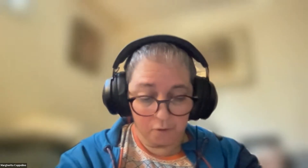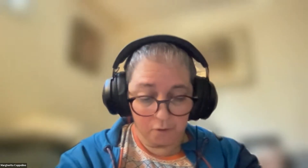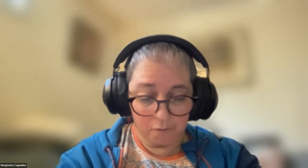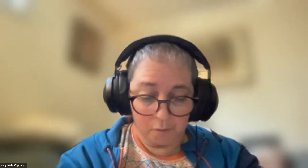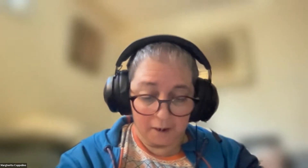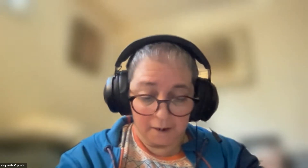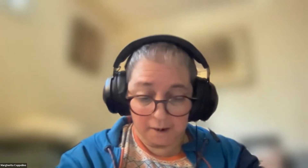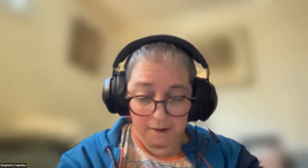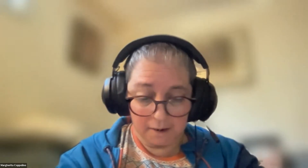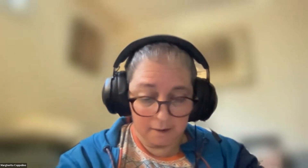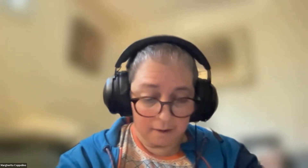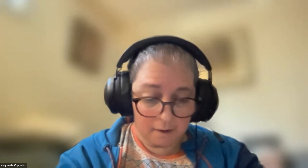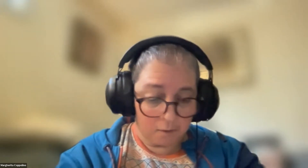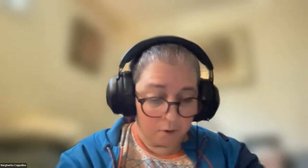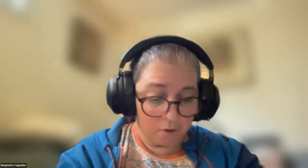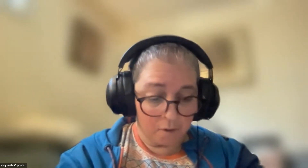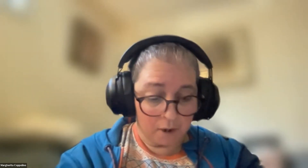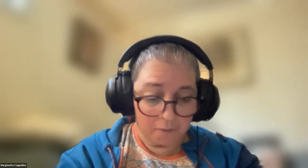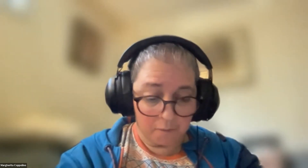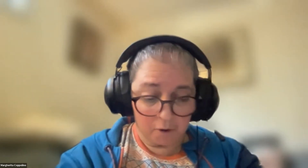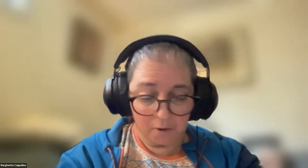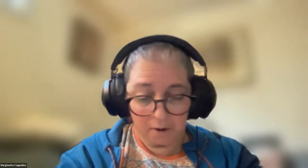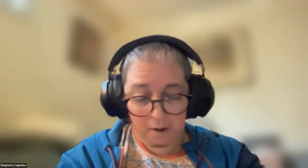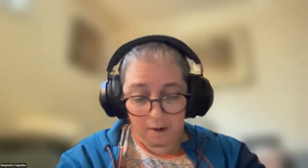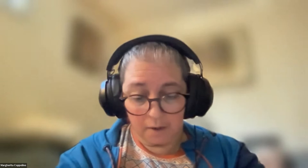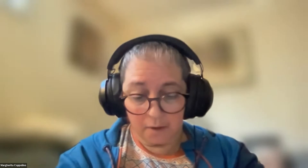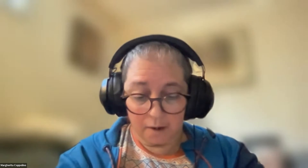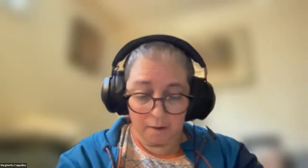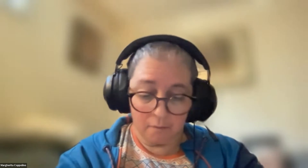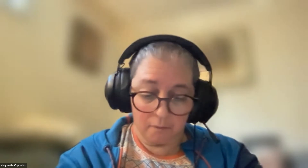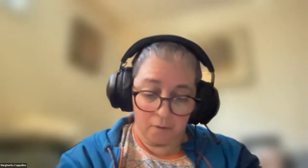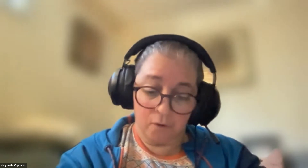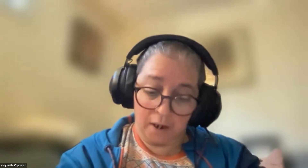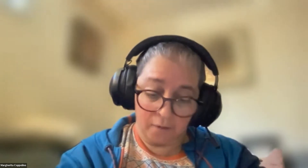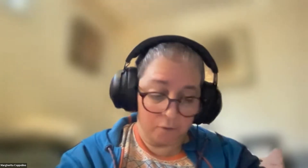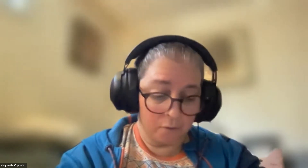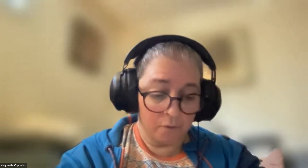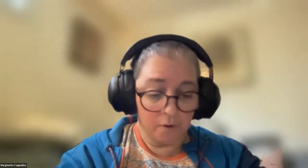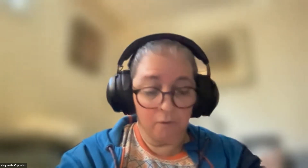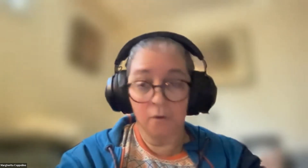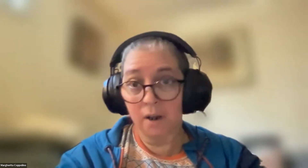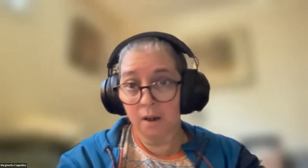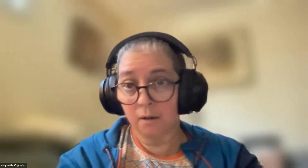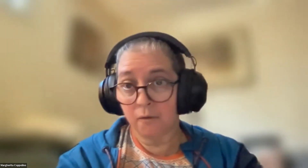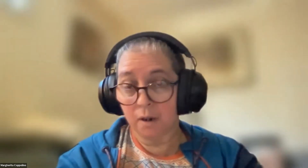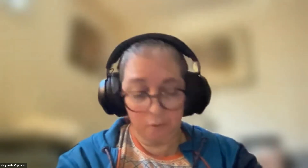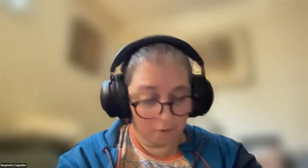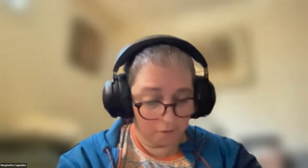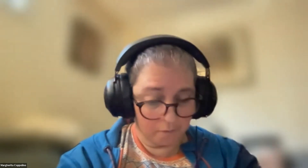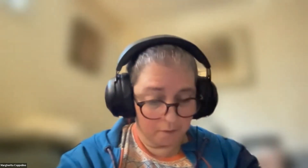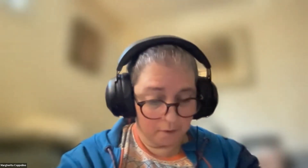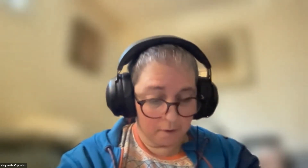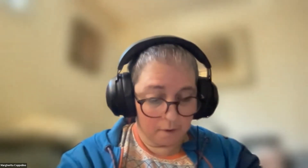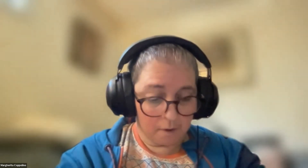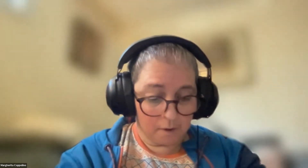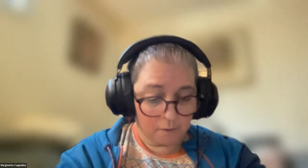language school for about a year when she arrived in Melbourne and then into high school to the end of year